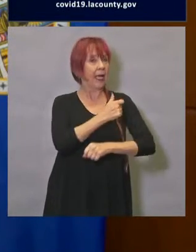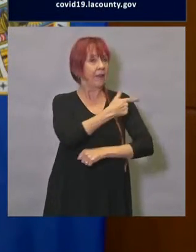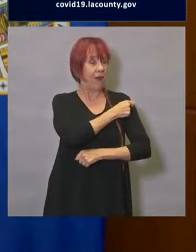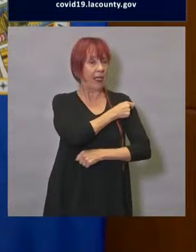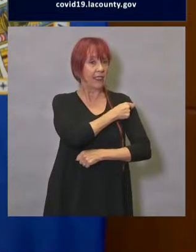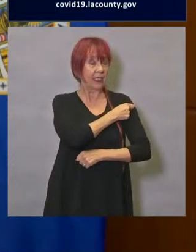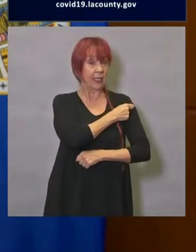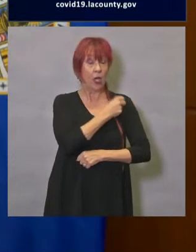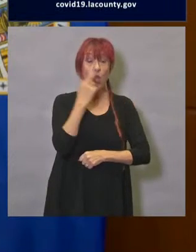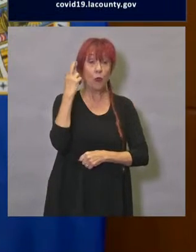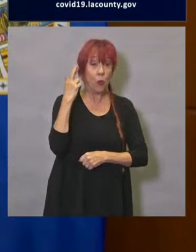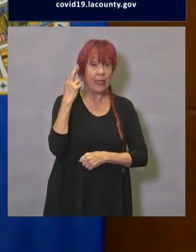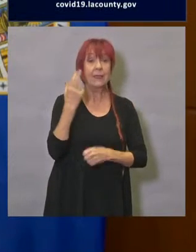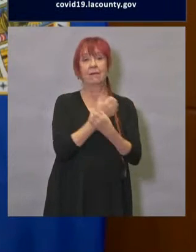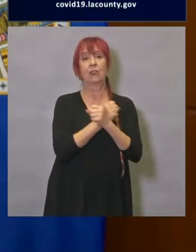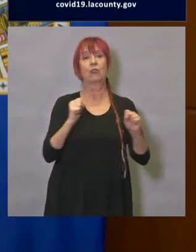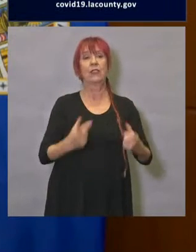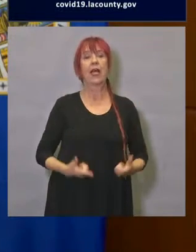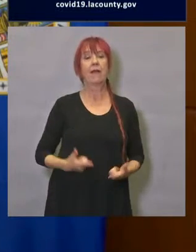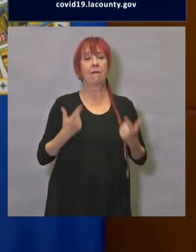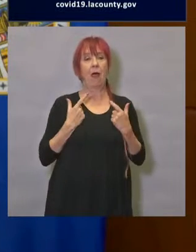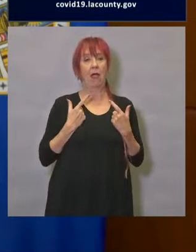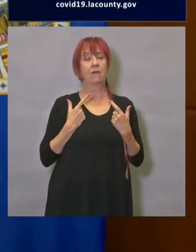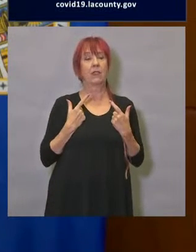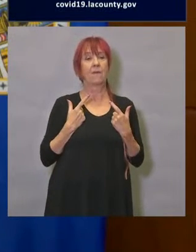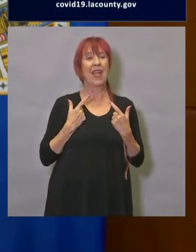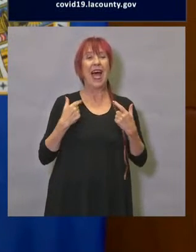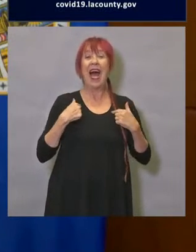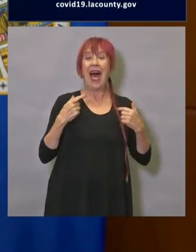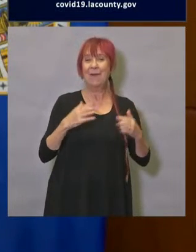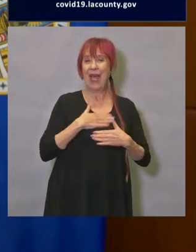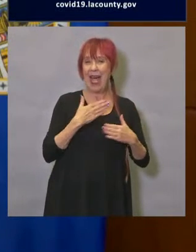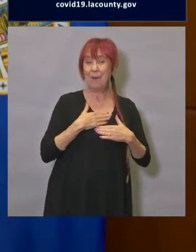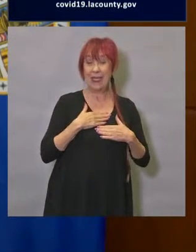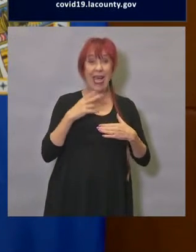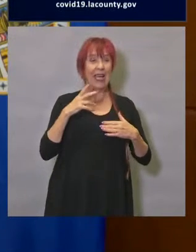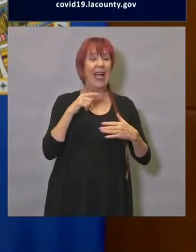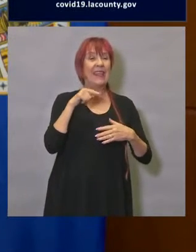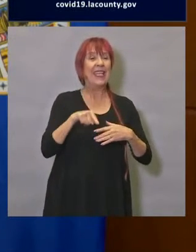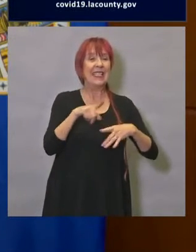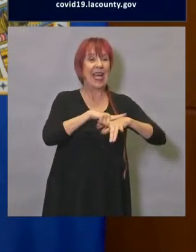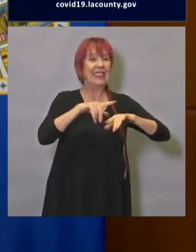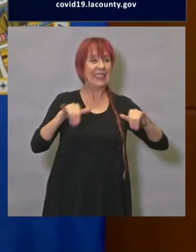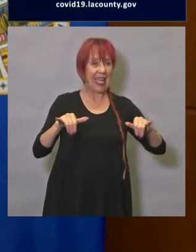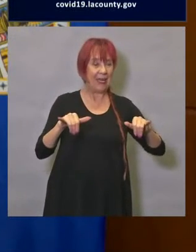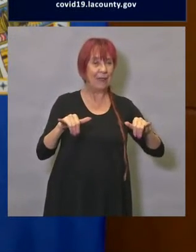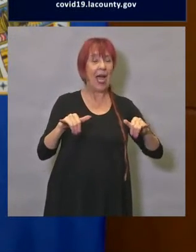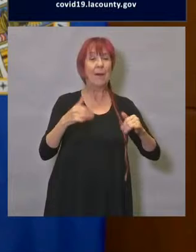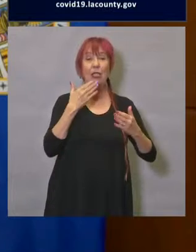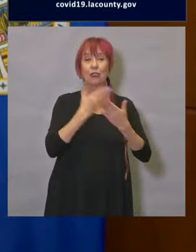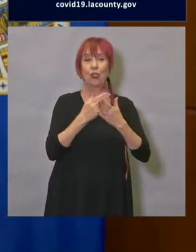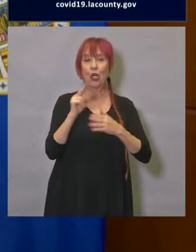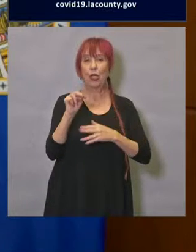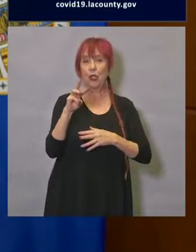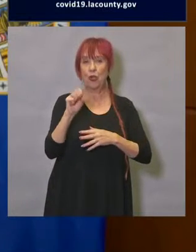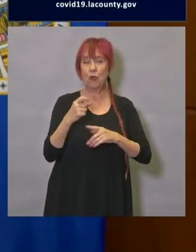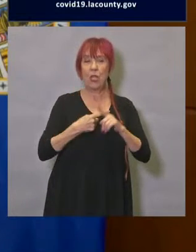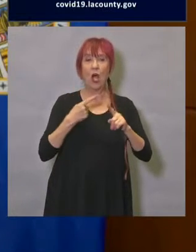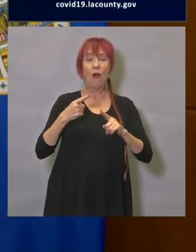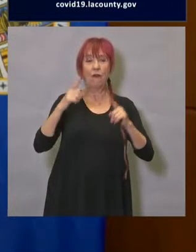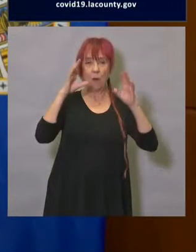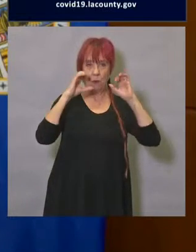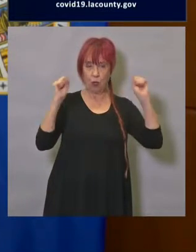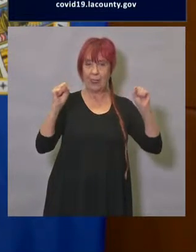very happy that this is coinciding with the great news that we heard just last week from the Biden administration, who will provide a tax credit